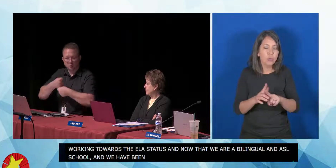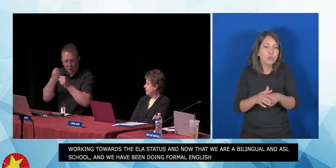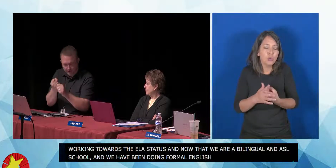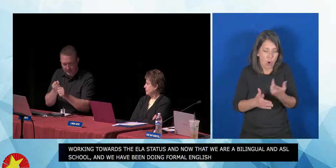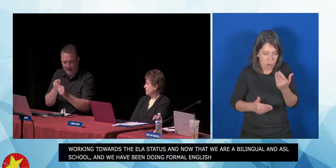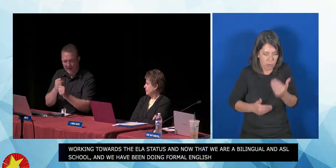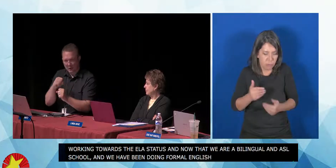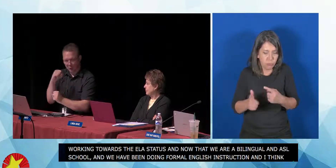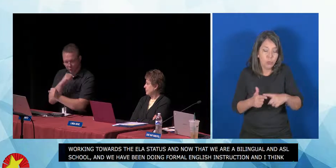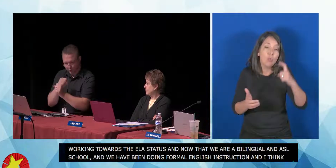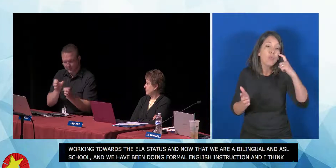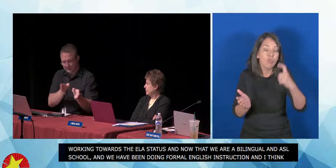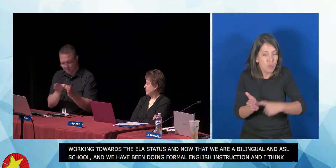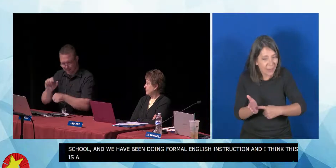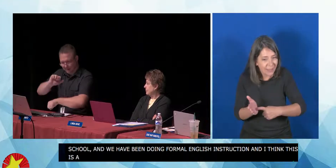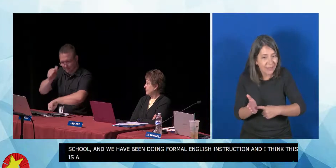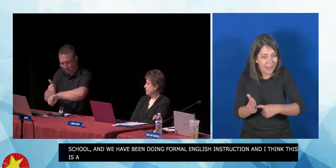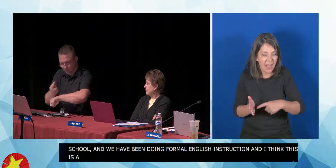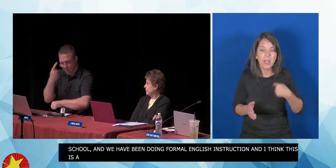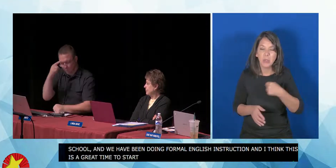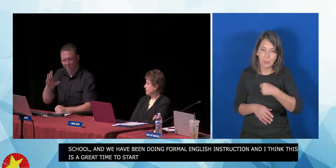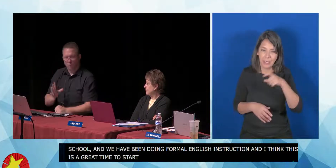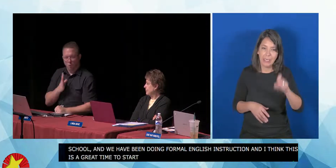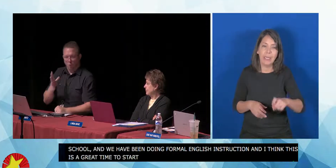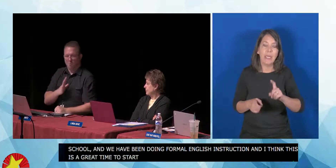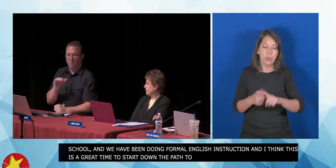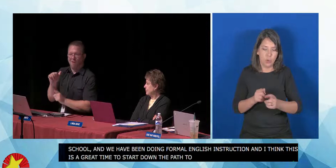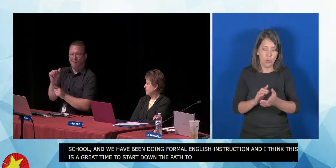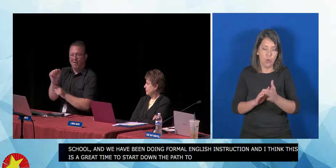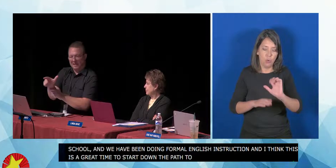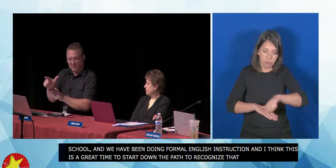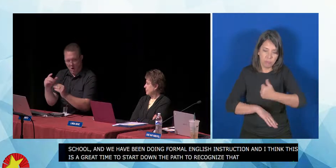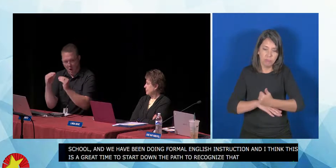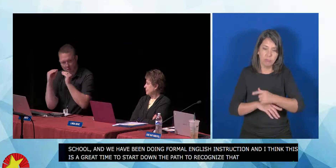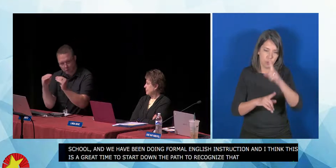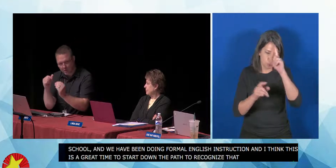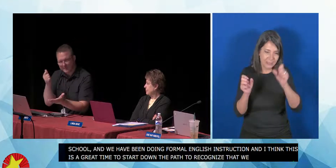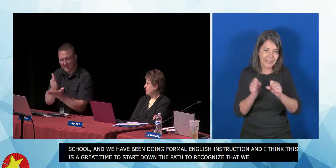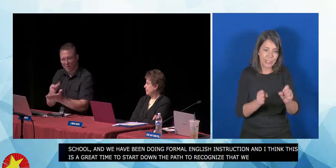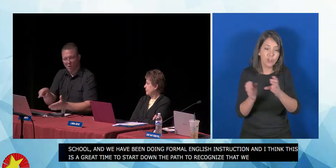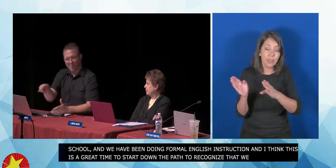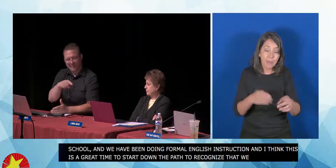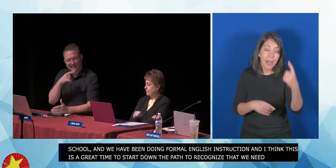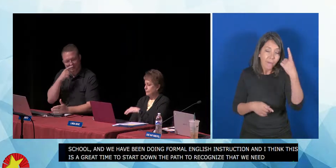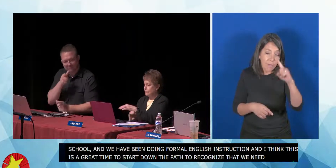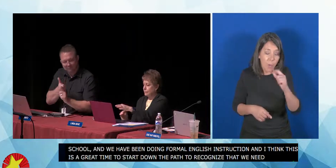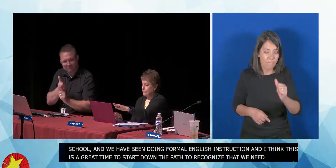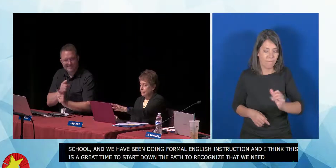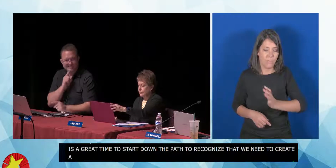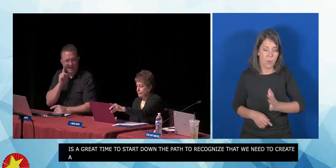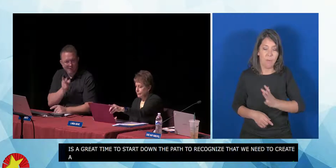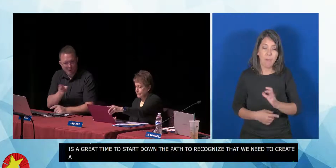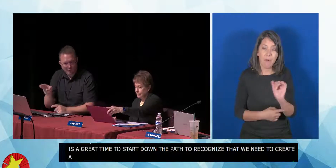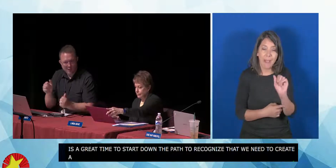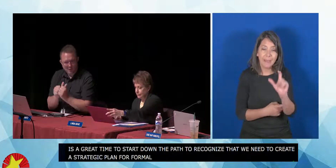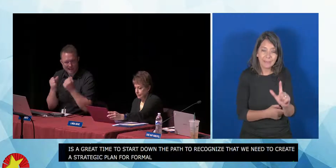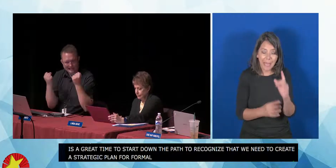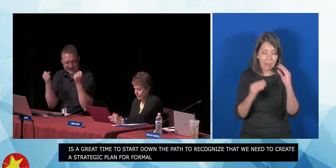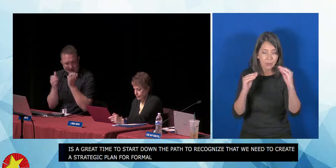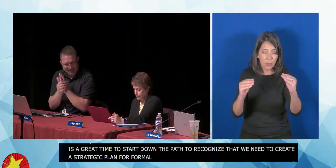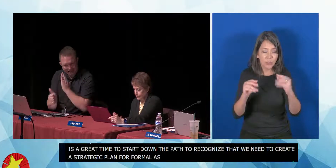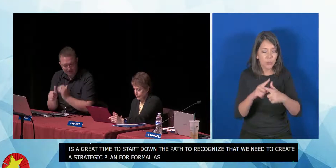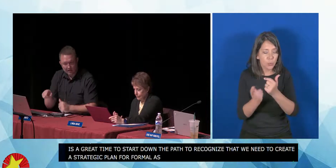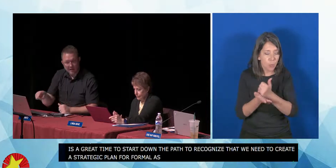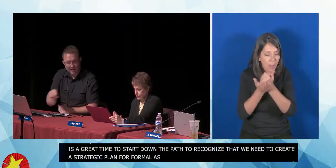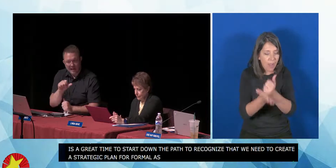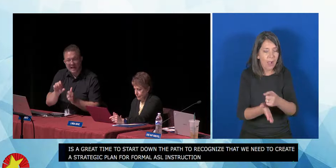of recognizing that we need to create a strategic plan for formal ASL instruction to help those deaf and